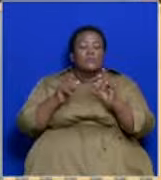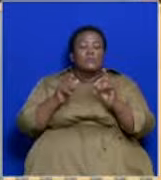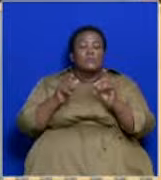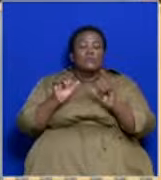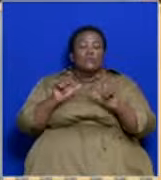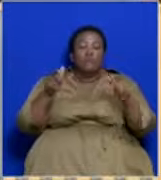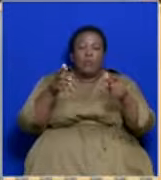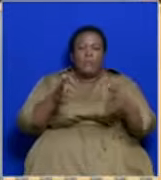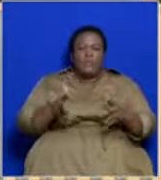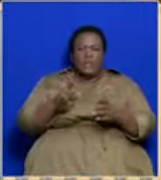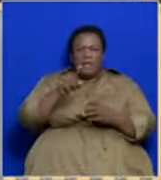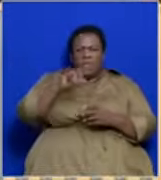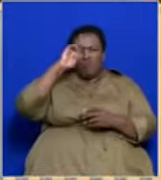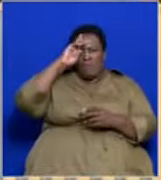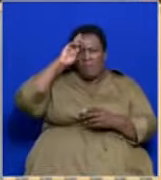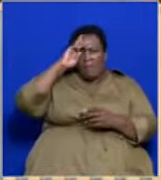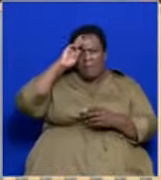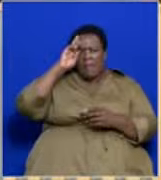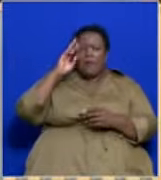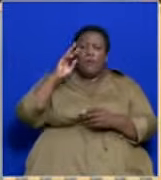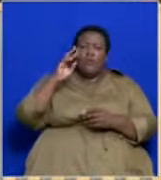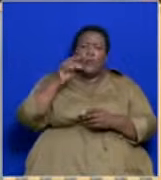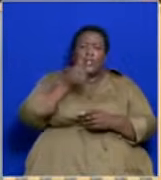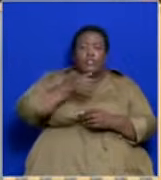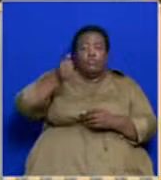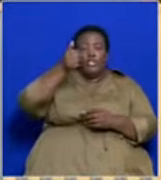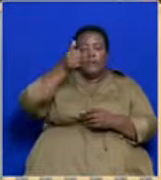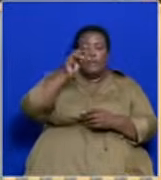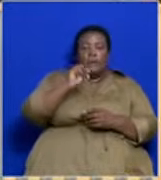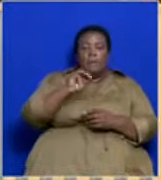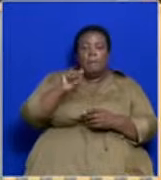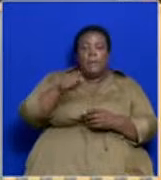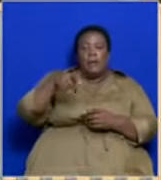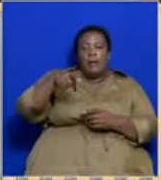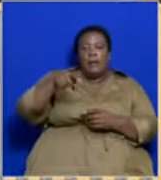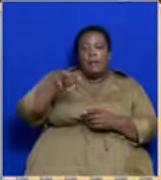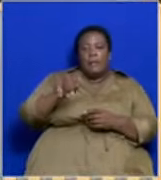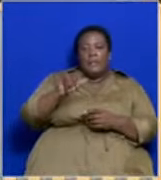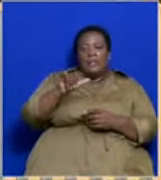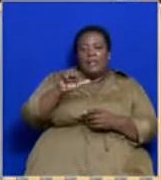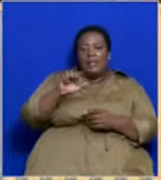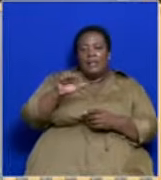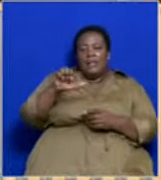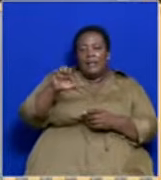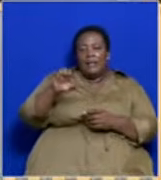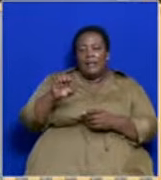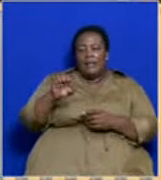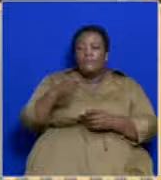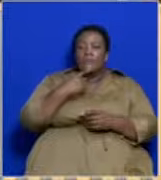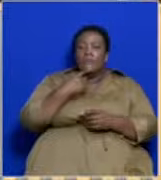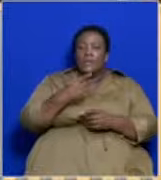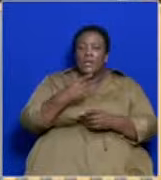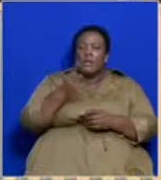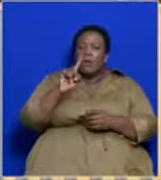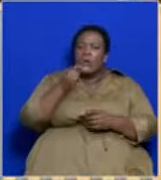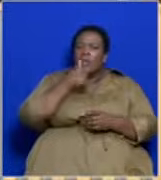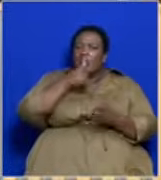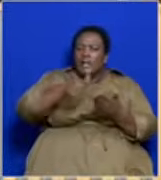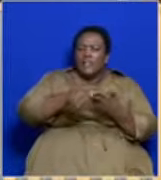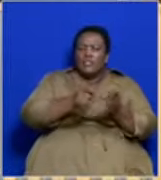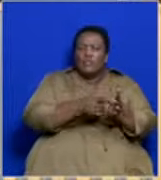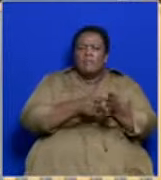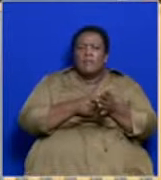Chief Mapieye was testifying, he testified to a letter of demand received